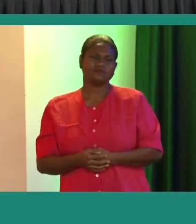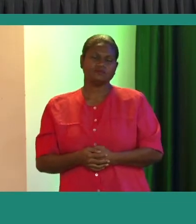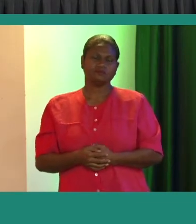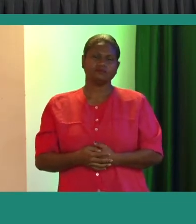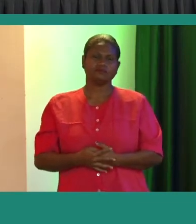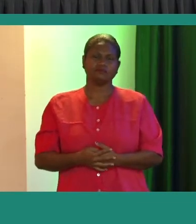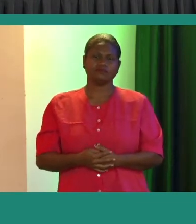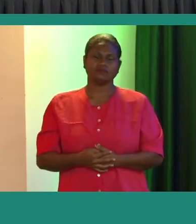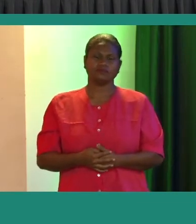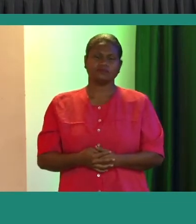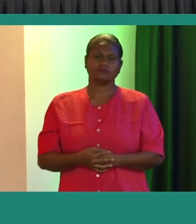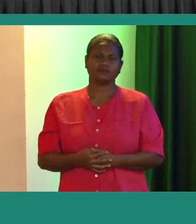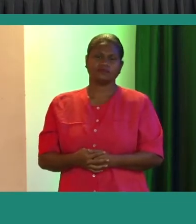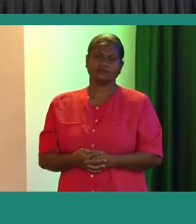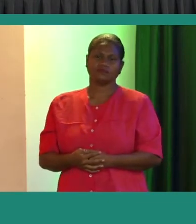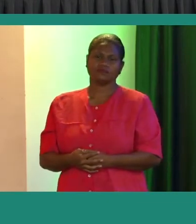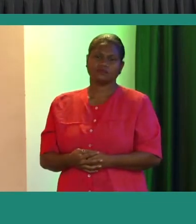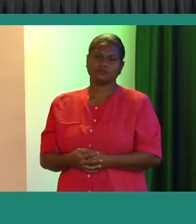sectors.